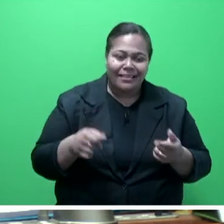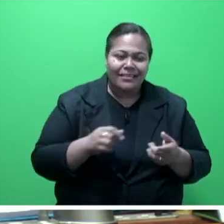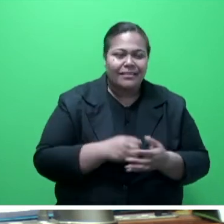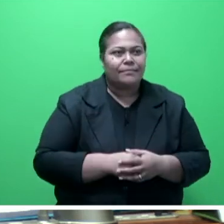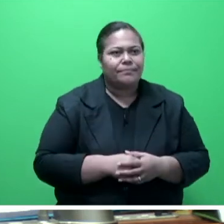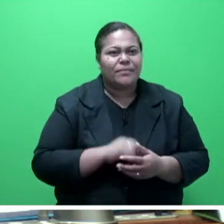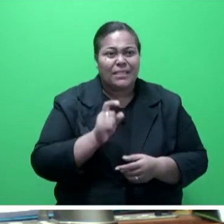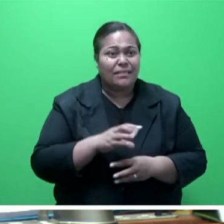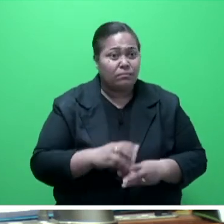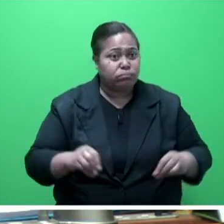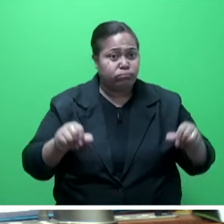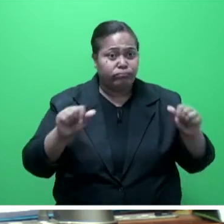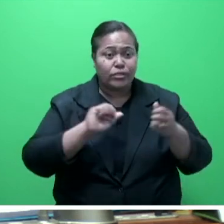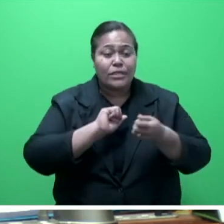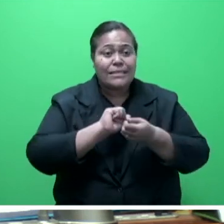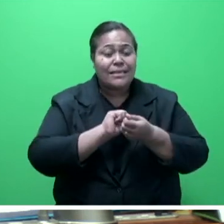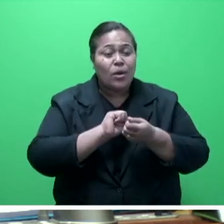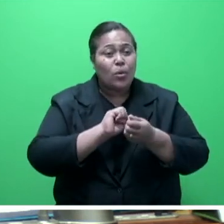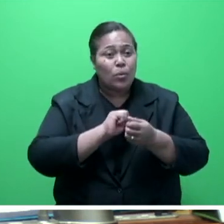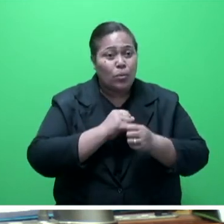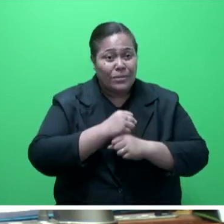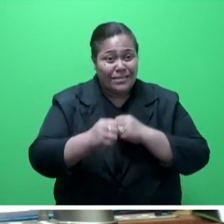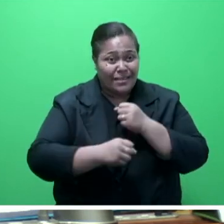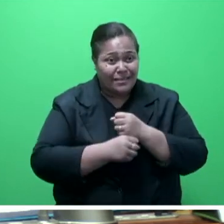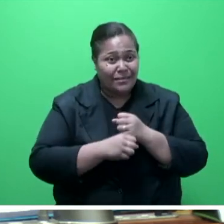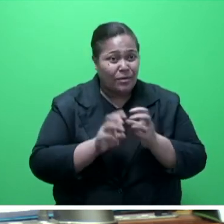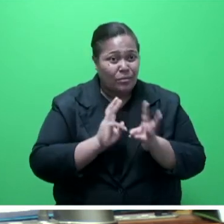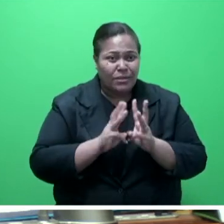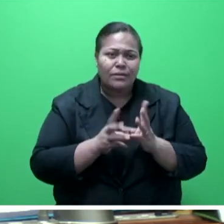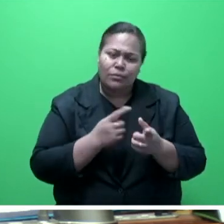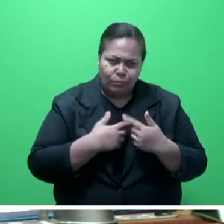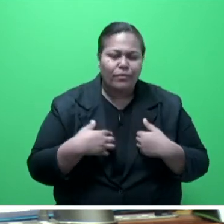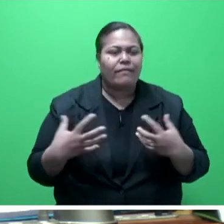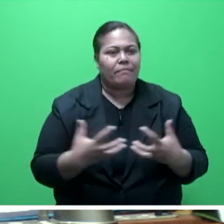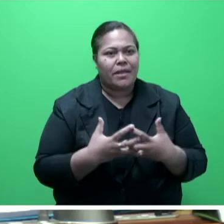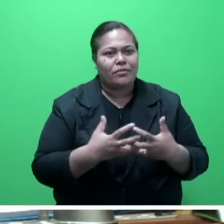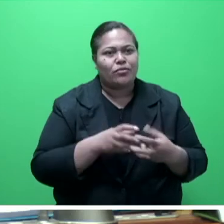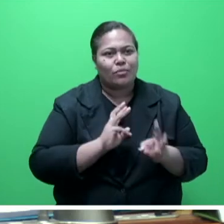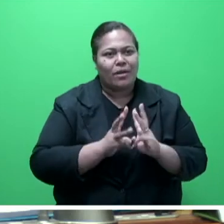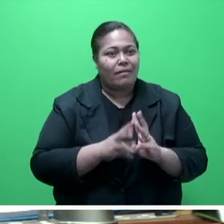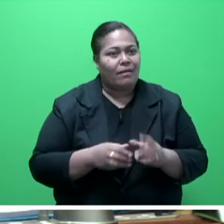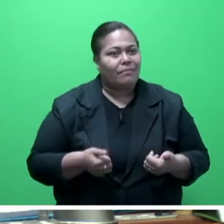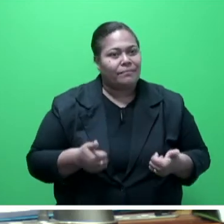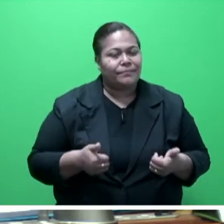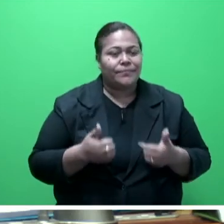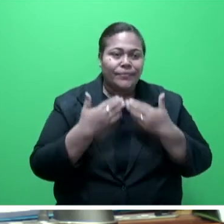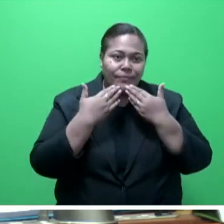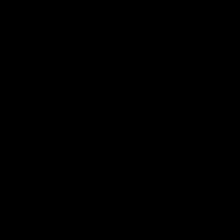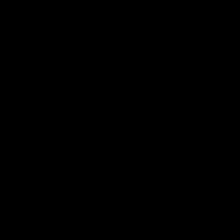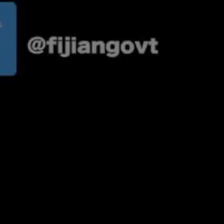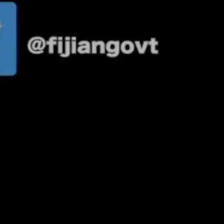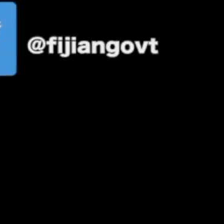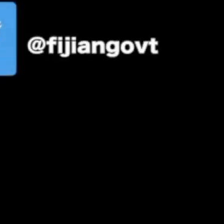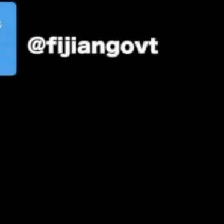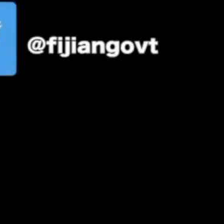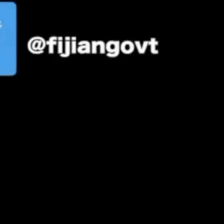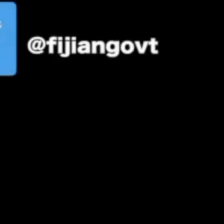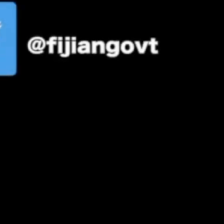otherwise we've got very conducive climatic conditions. Thank you, Mr. Speaker.